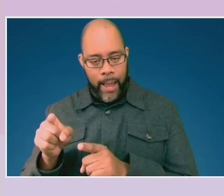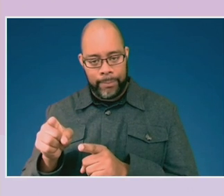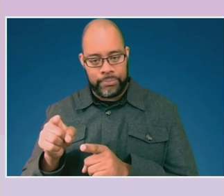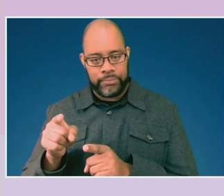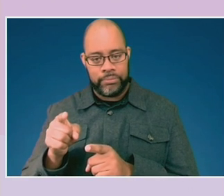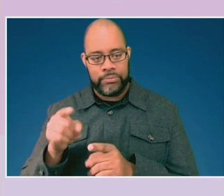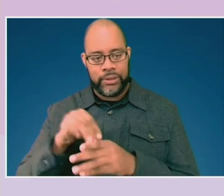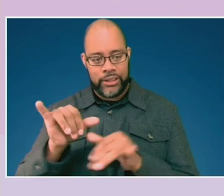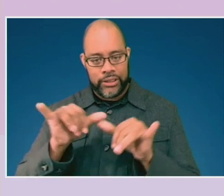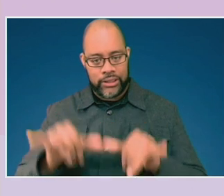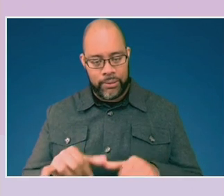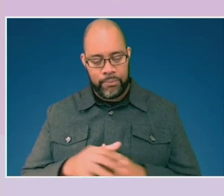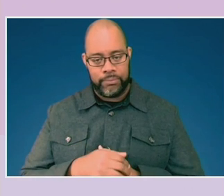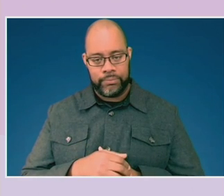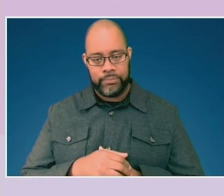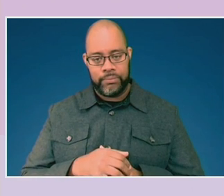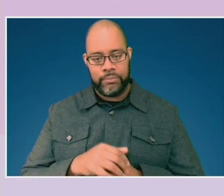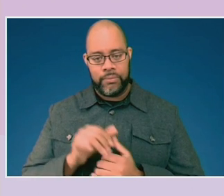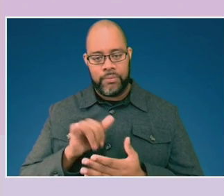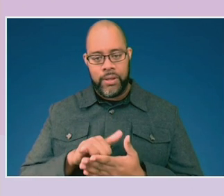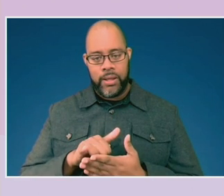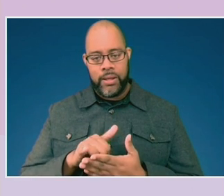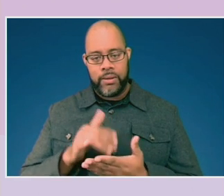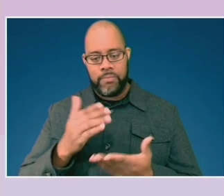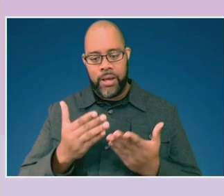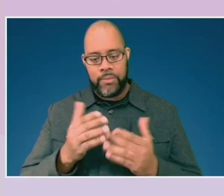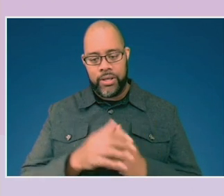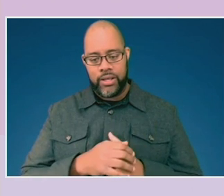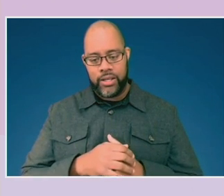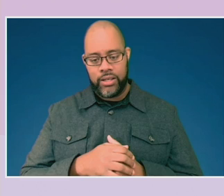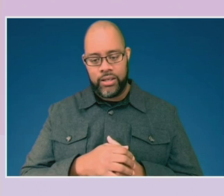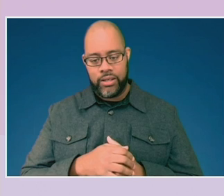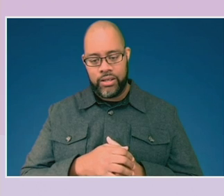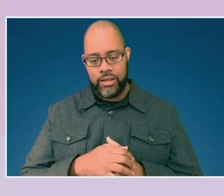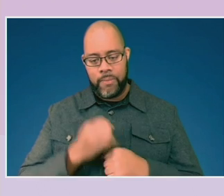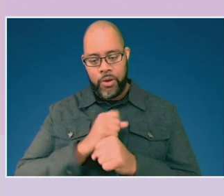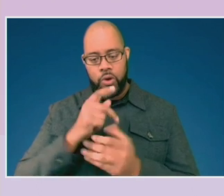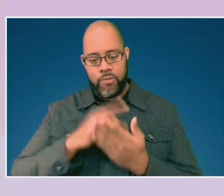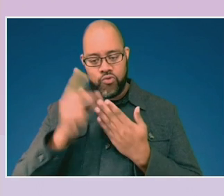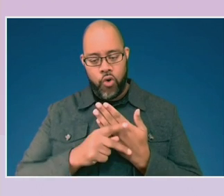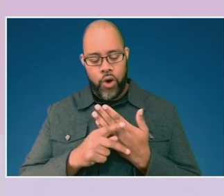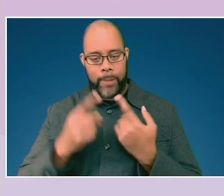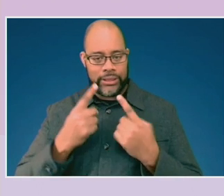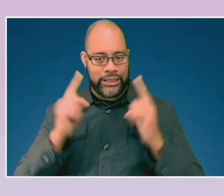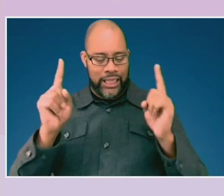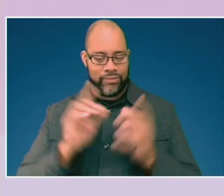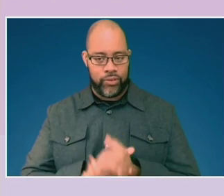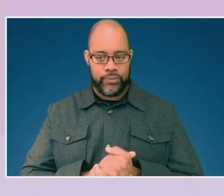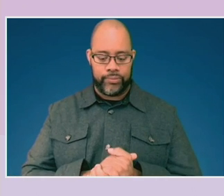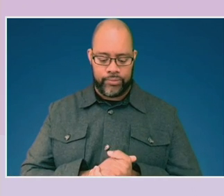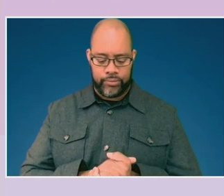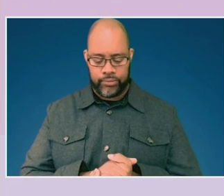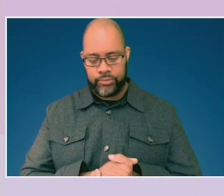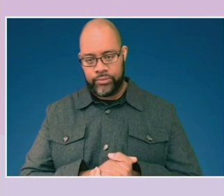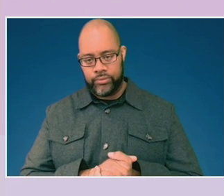system that make your program successful, that would be great.